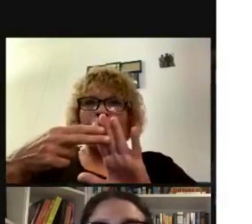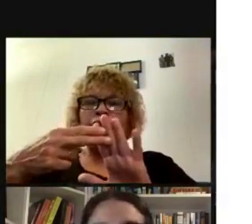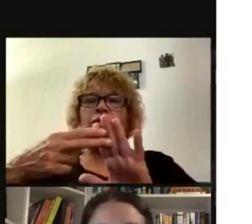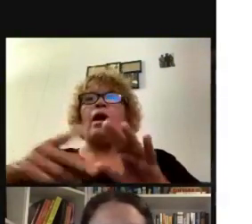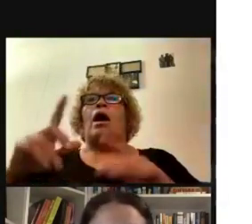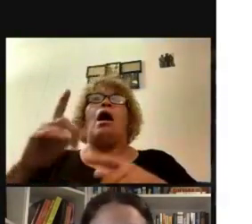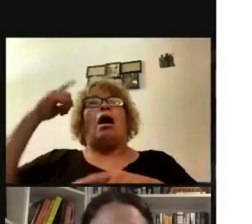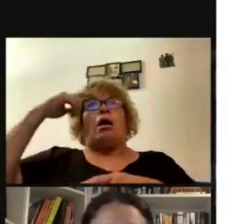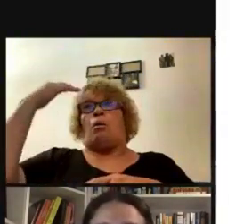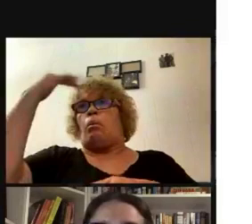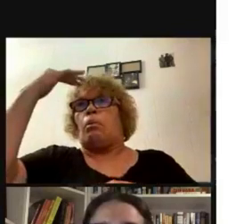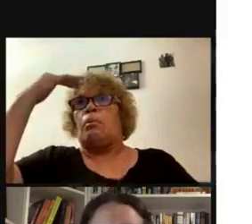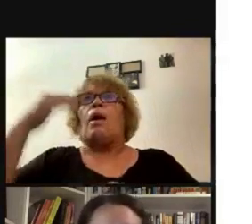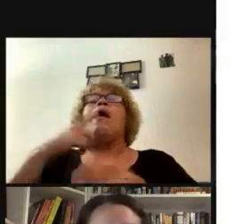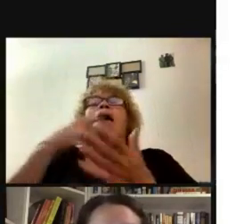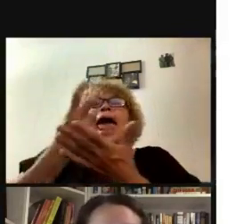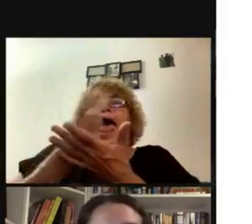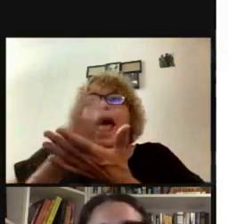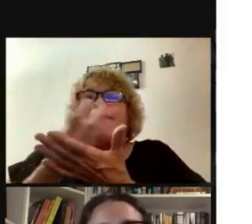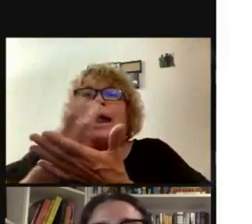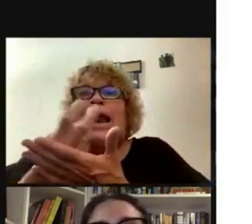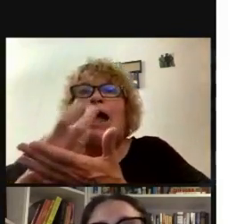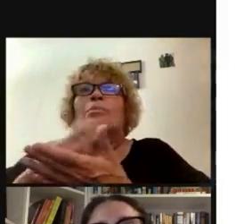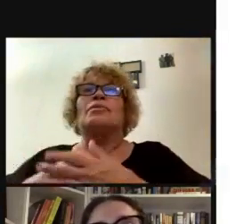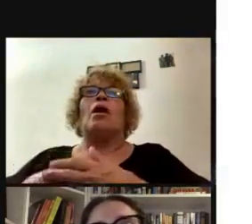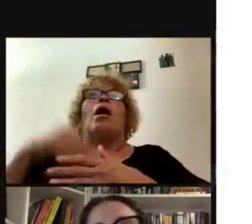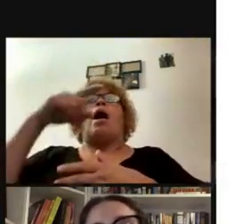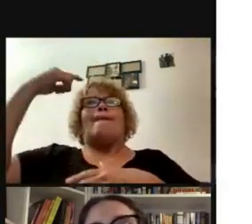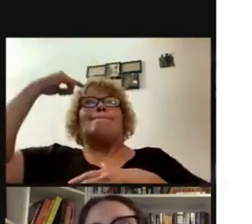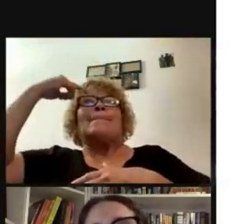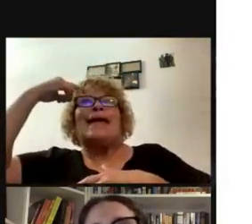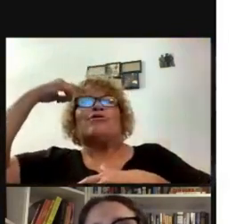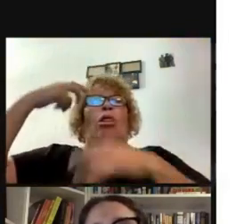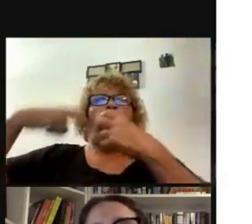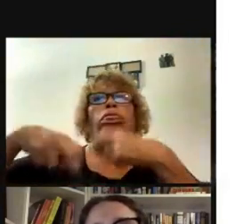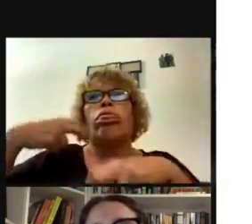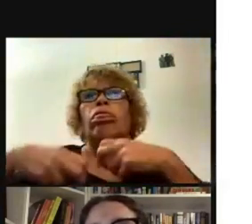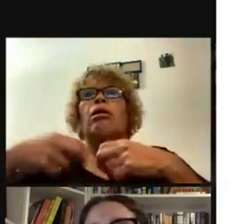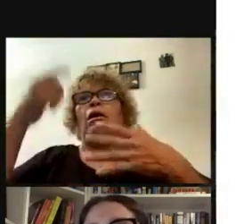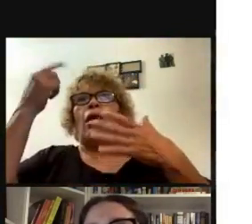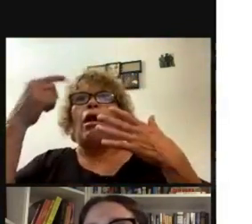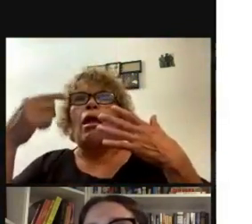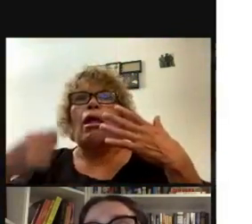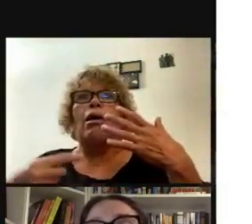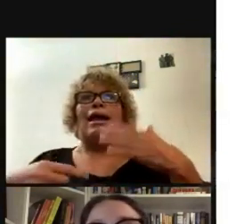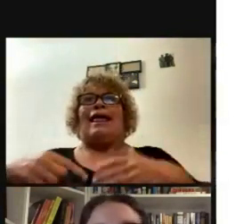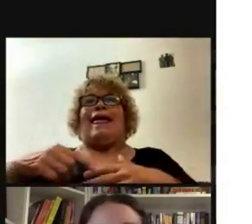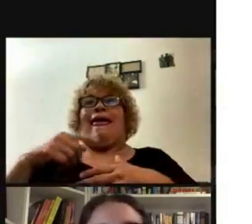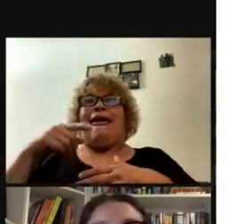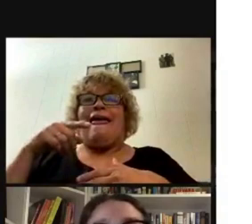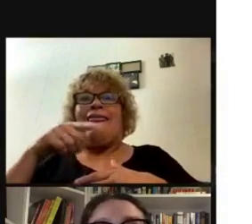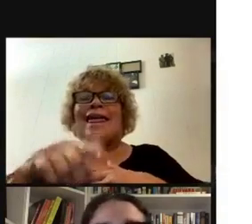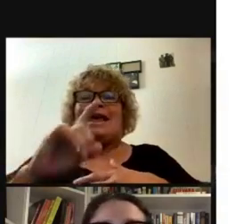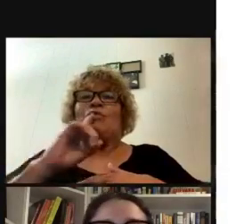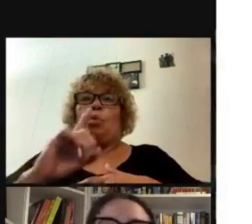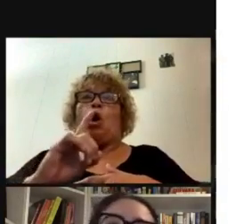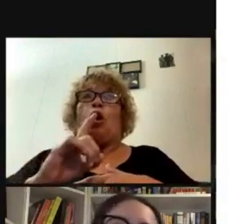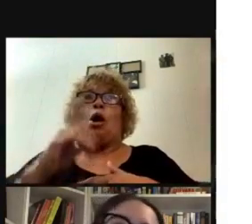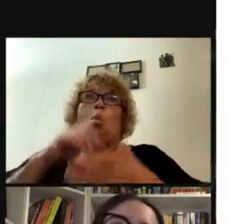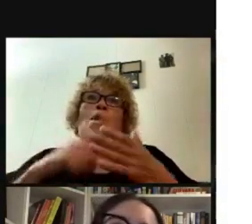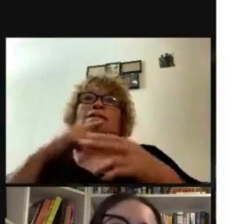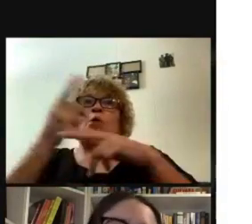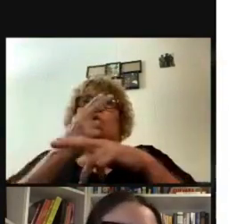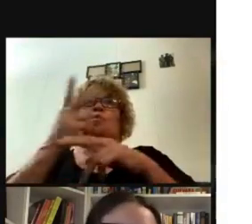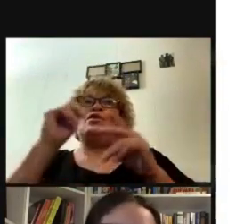insanity, epilepsy, ideas around mental defect. These were the vehicles that were used to